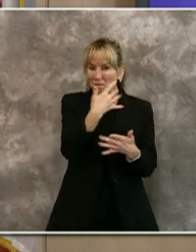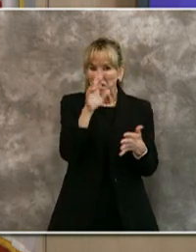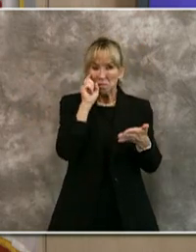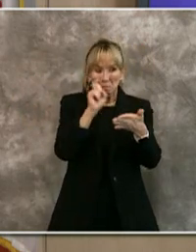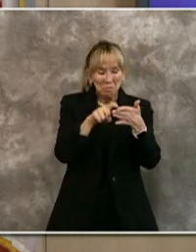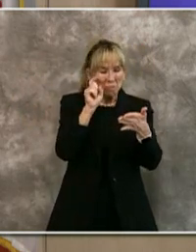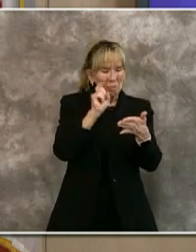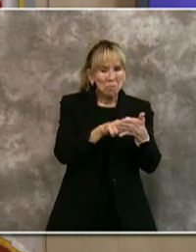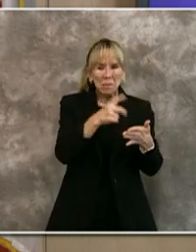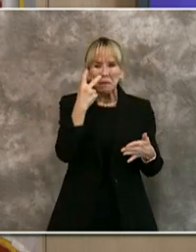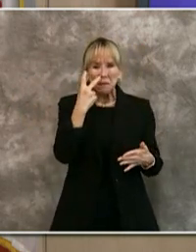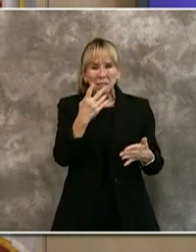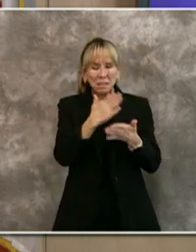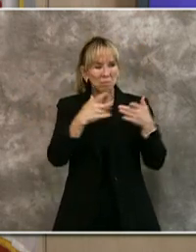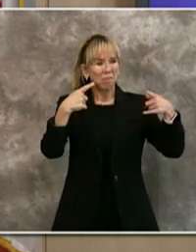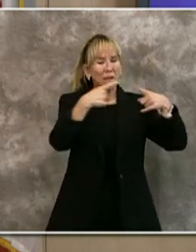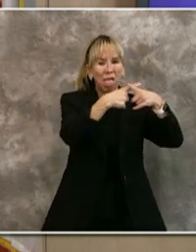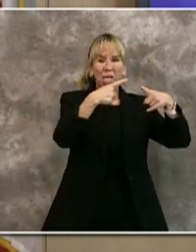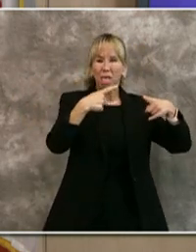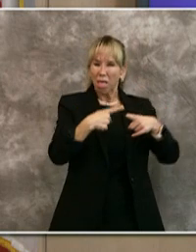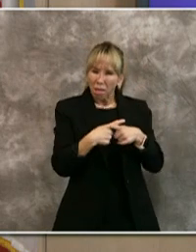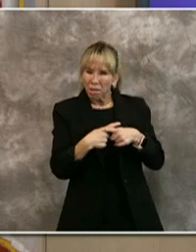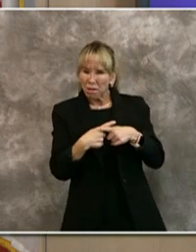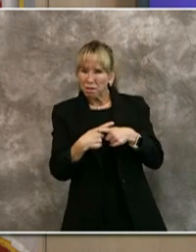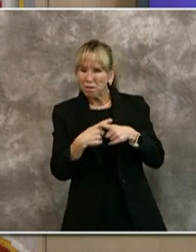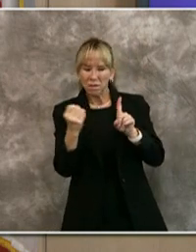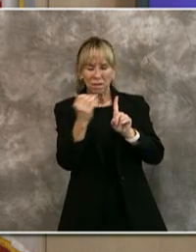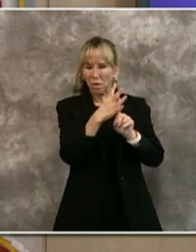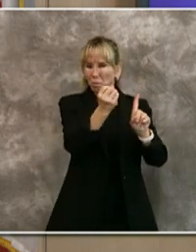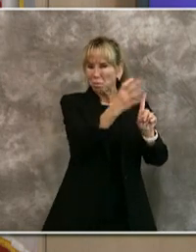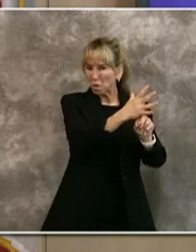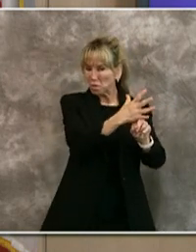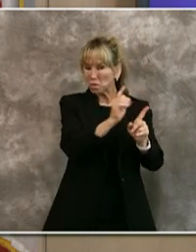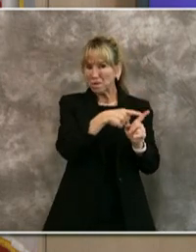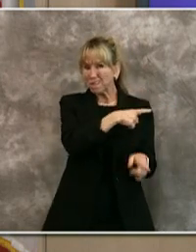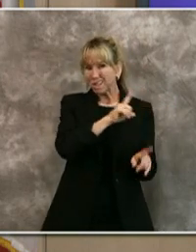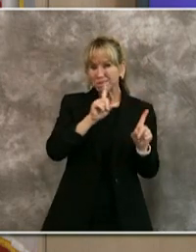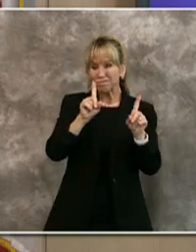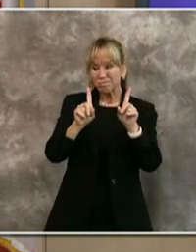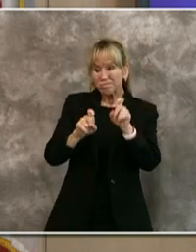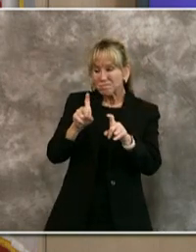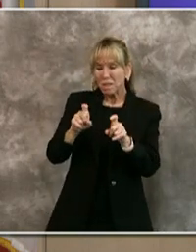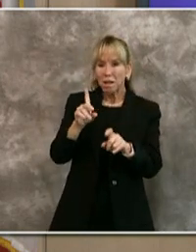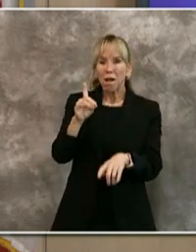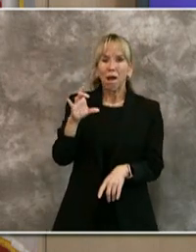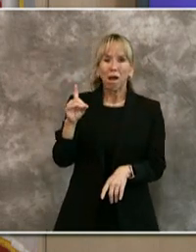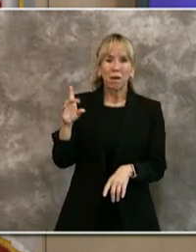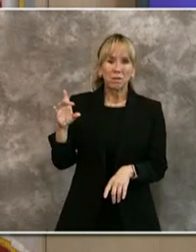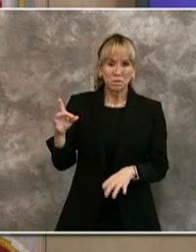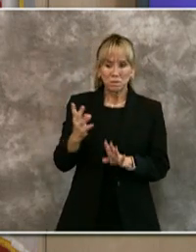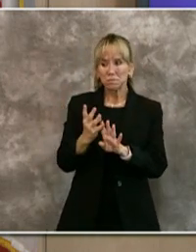any cross-cutting exposure types as they interview hundreds of